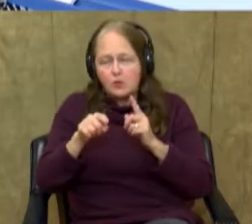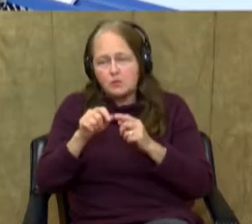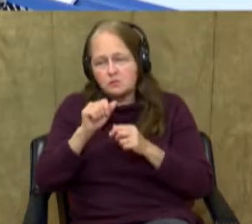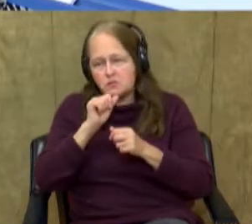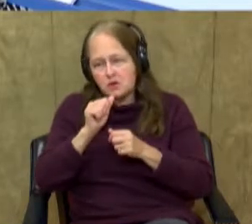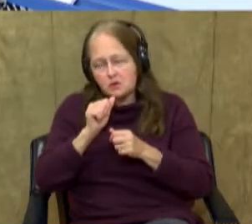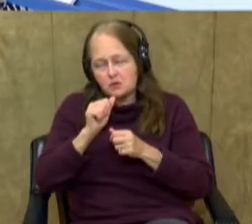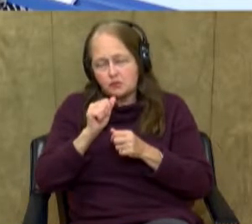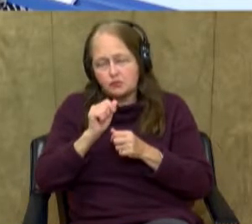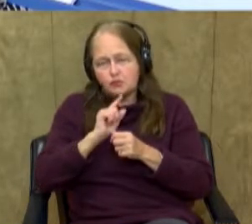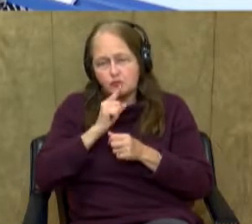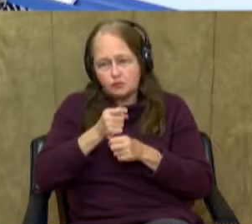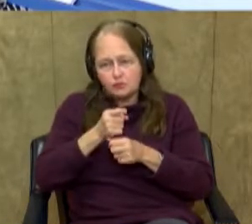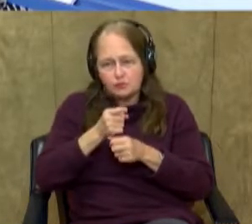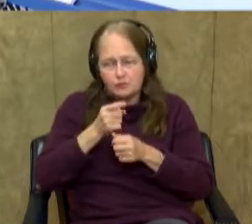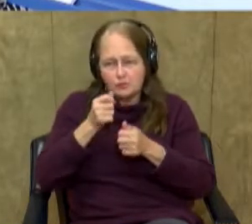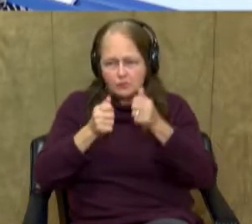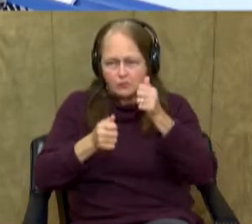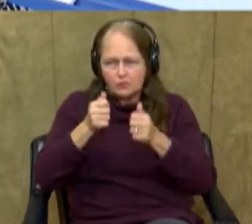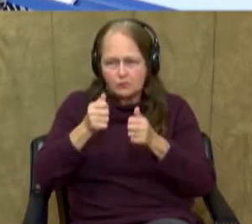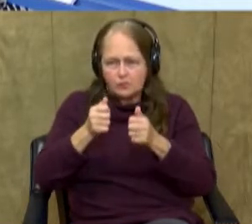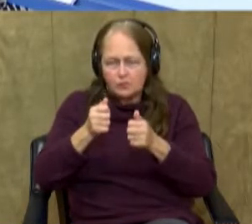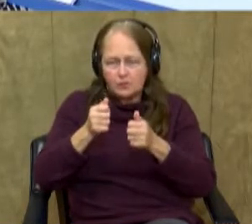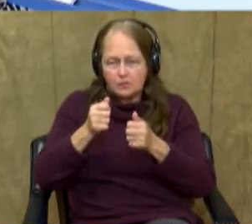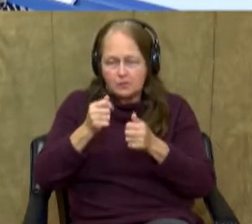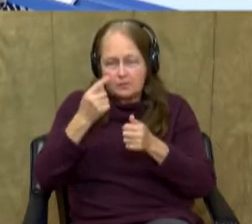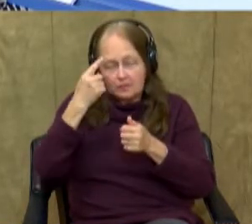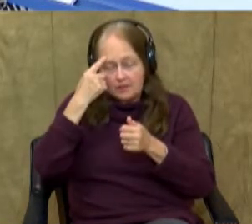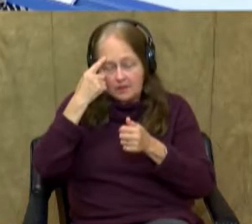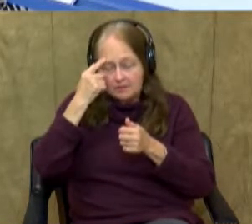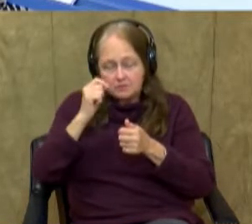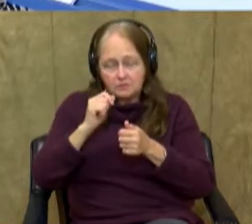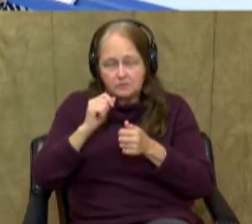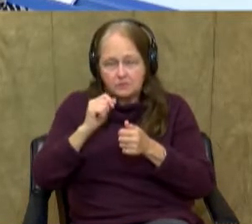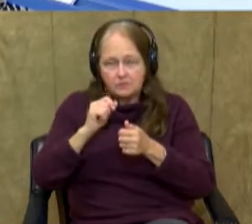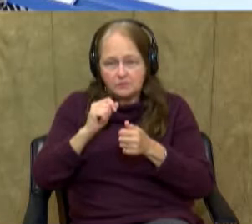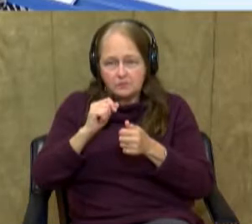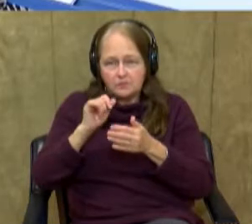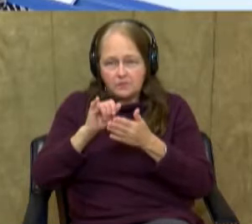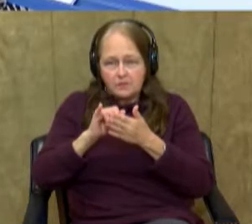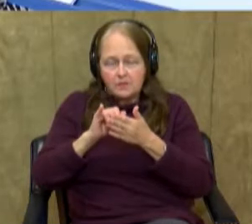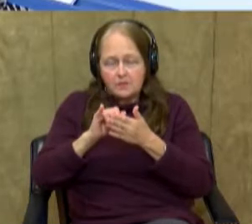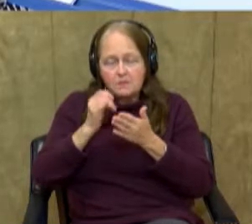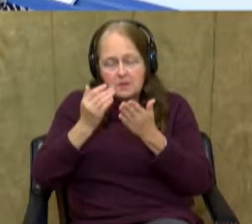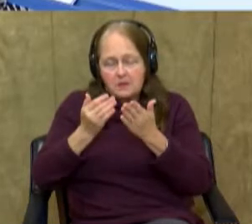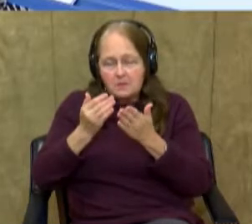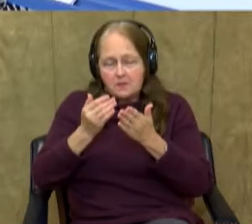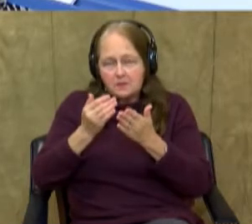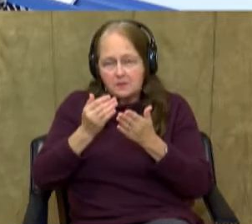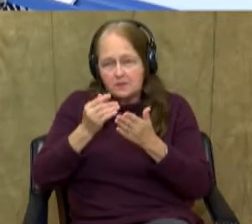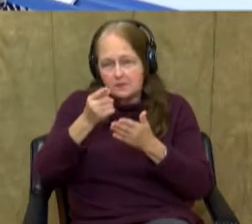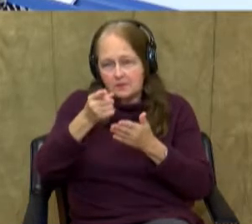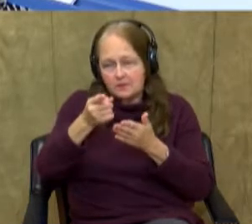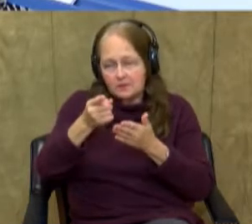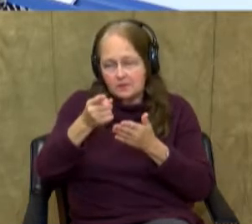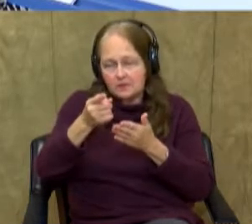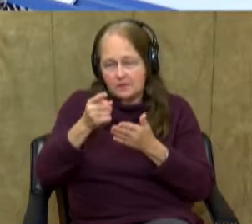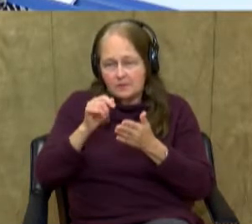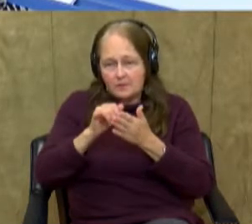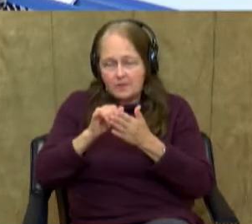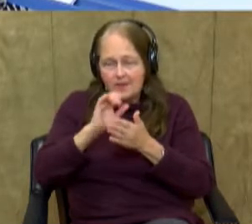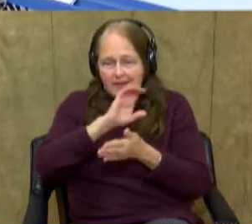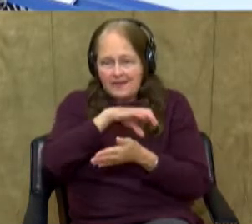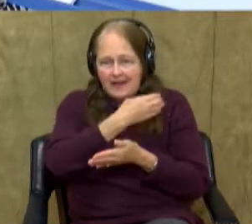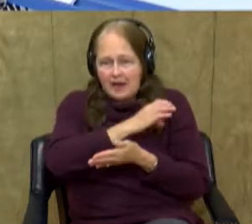it's make-believe. What makes a story make-believe? Animals talking. Yes, maybe. Because if he's the character